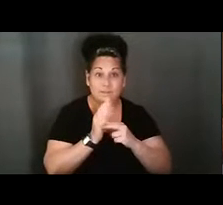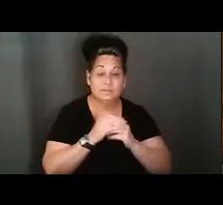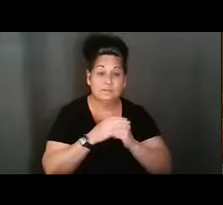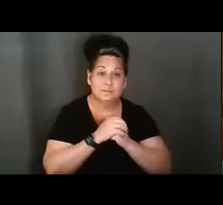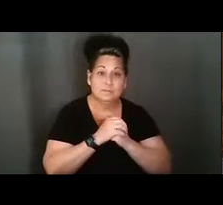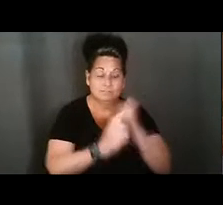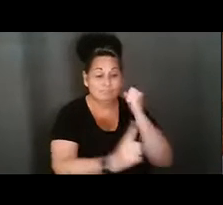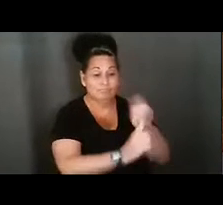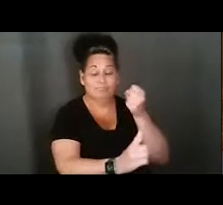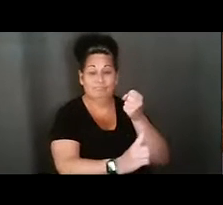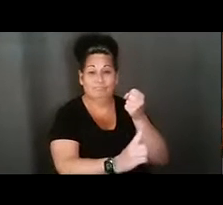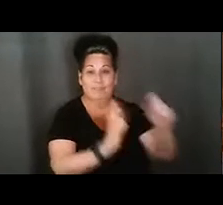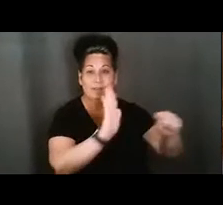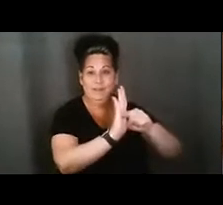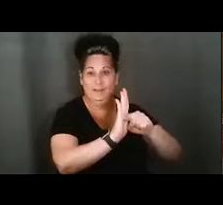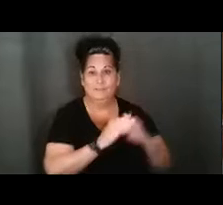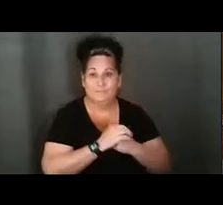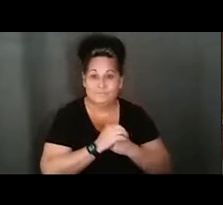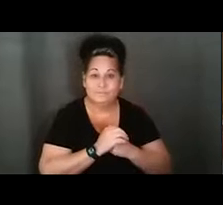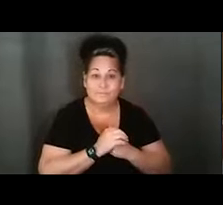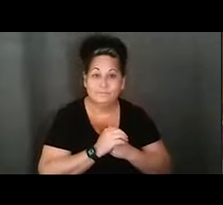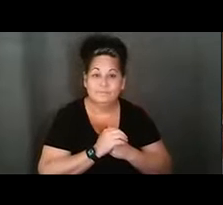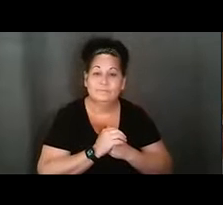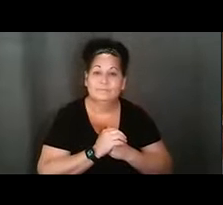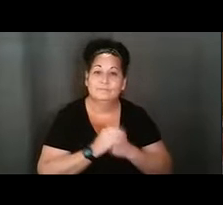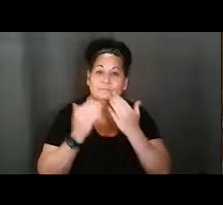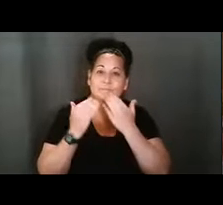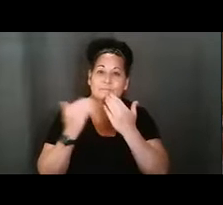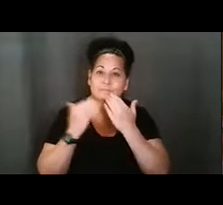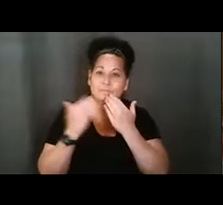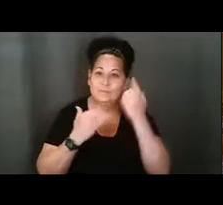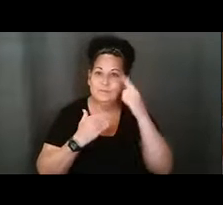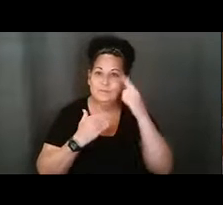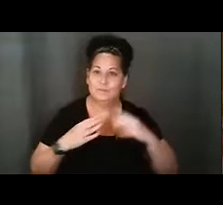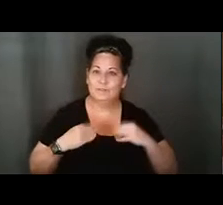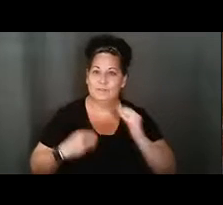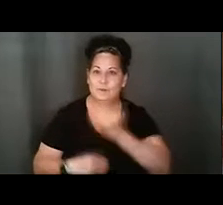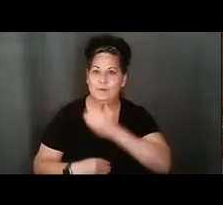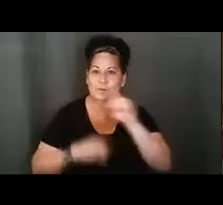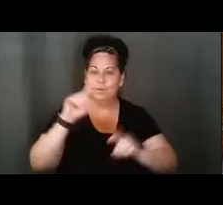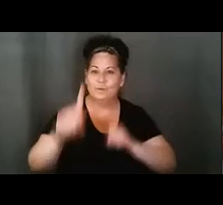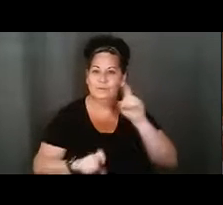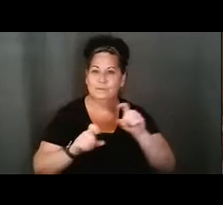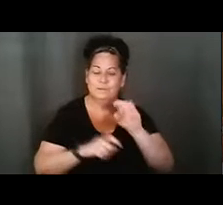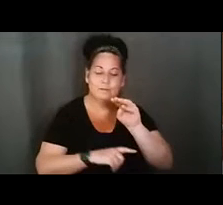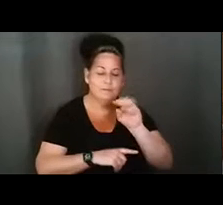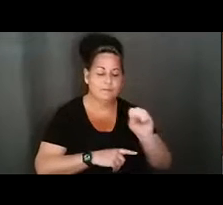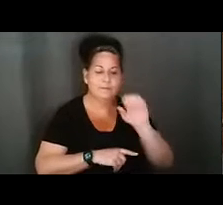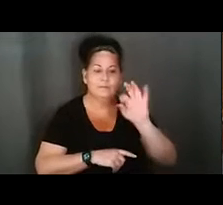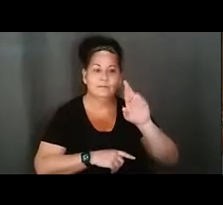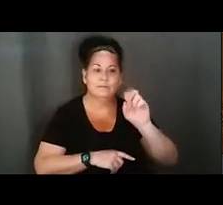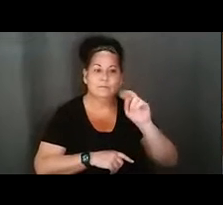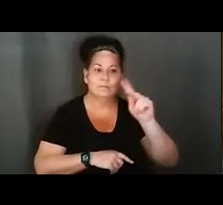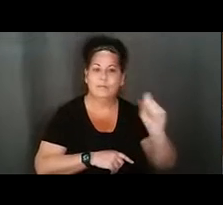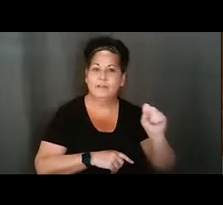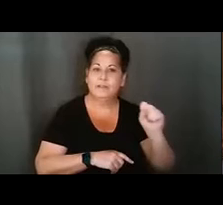Dr. Flowers, thank you so much for taking the questions and comments that we've had during our Q&A session. Mrs. Franks, at this time, I turn the